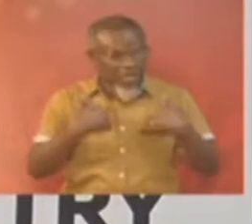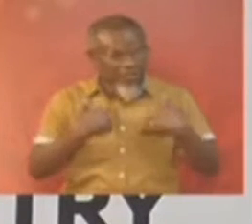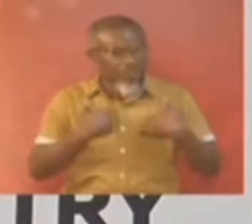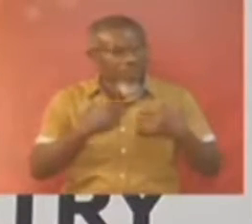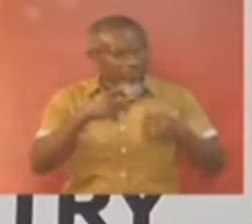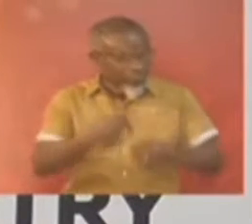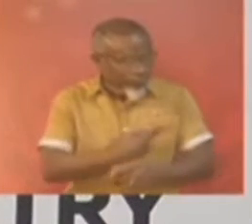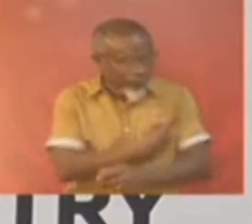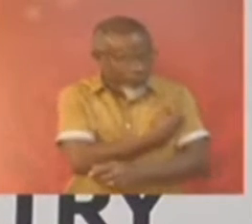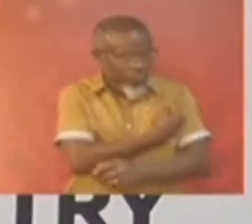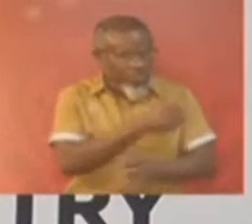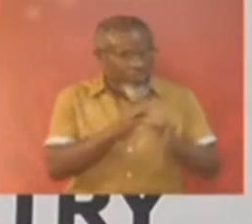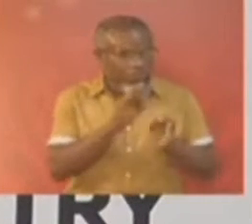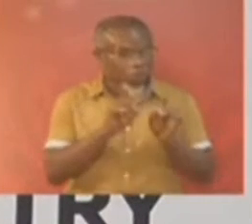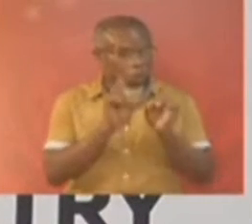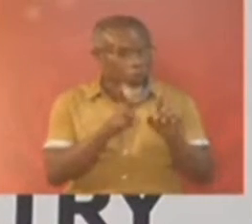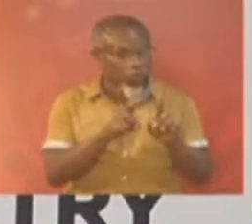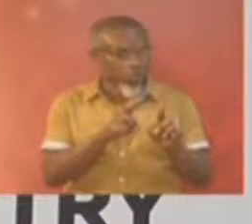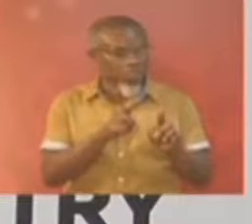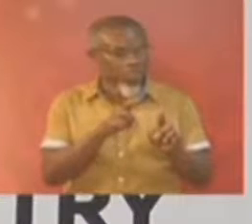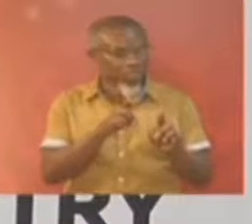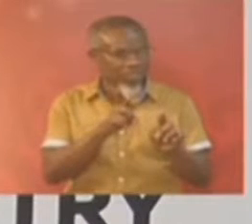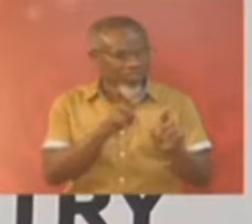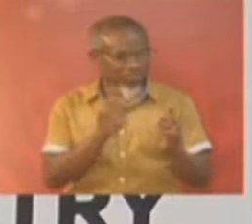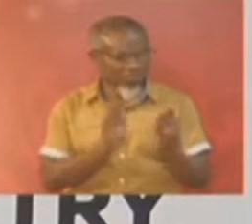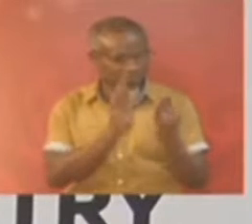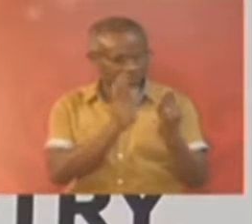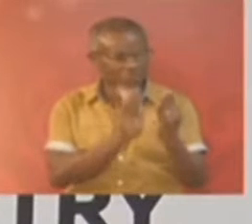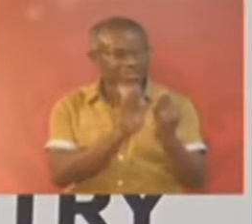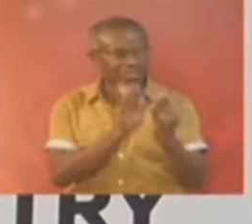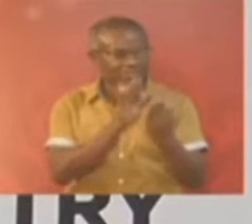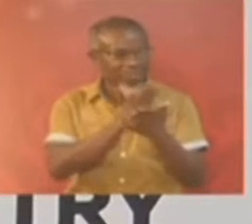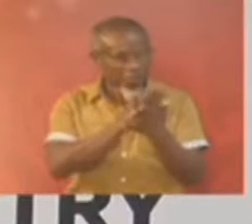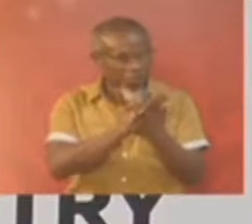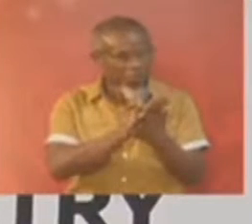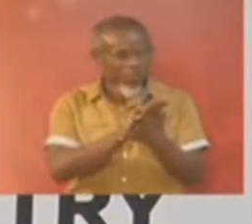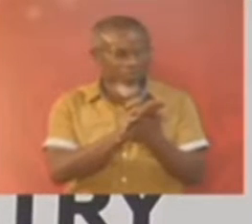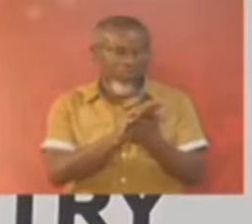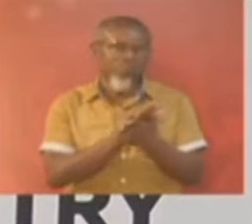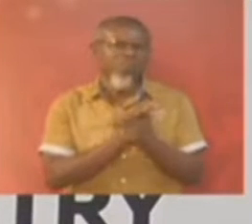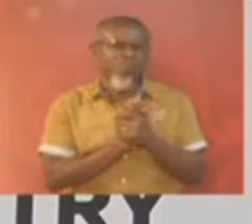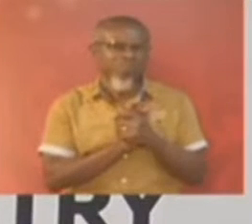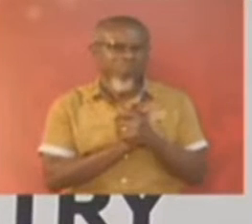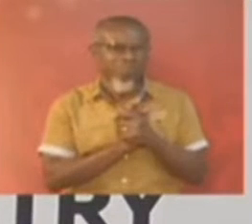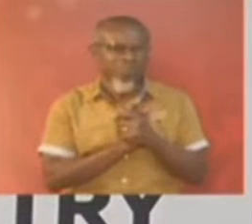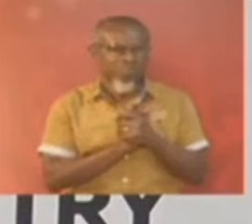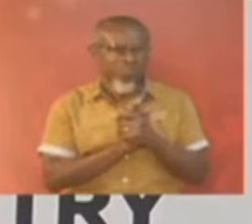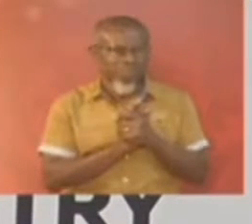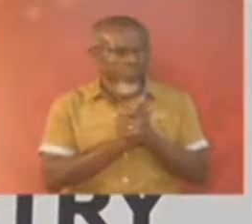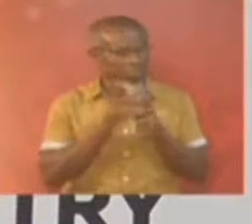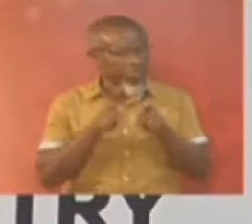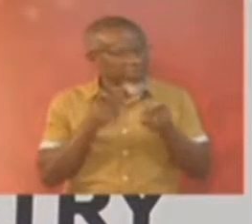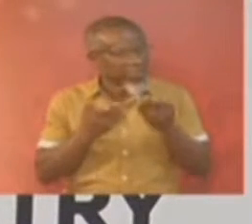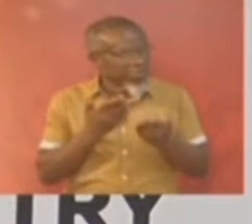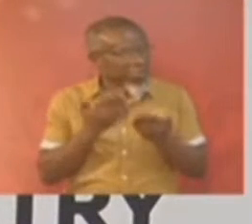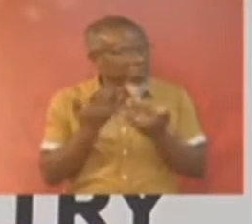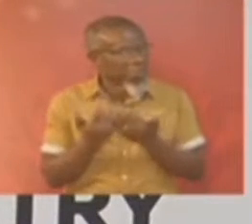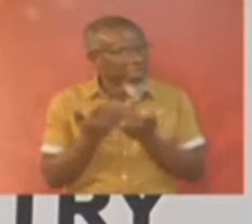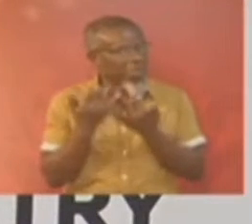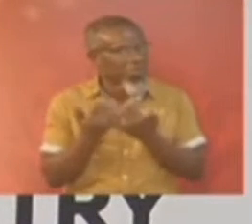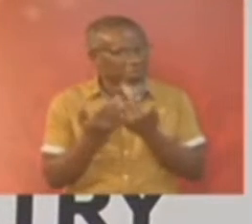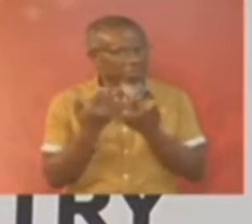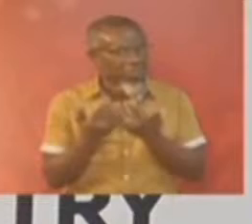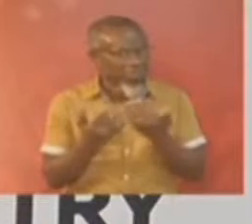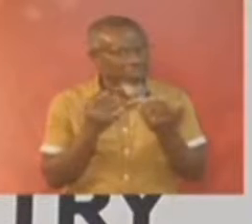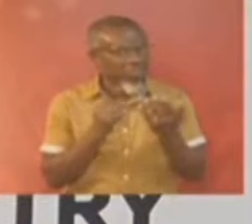schools. So what has happened this year, which was peculiar, is that coming before September, people have delayed that immunization, knowing that they would not